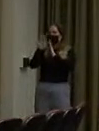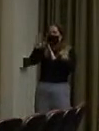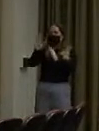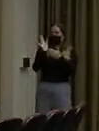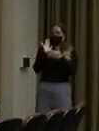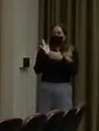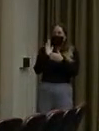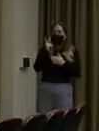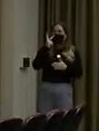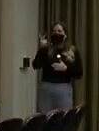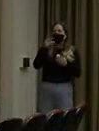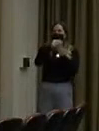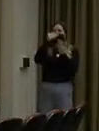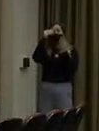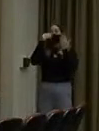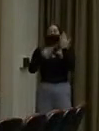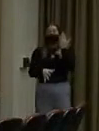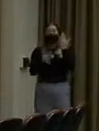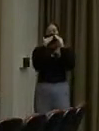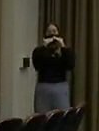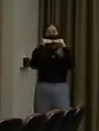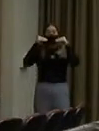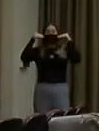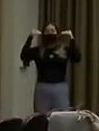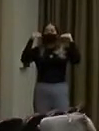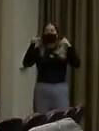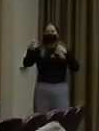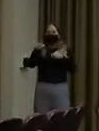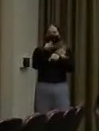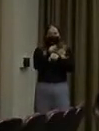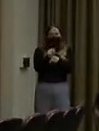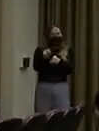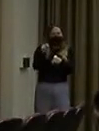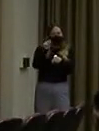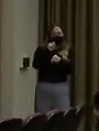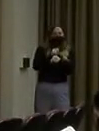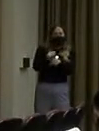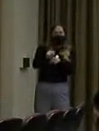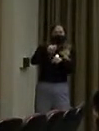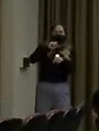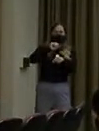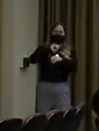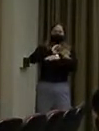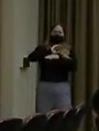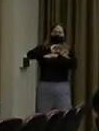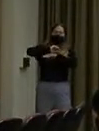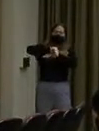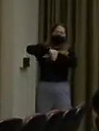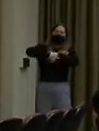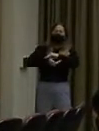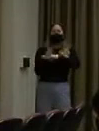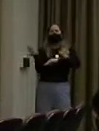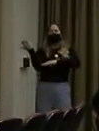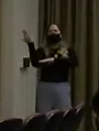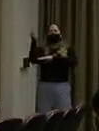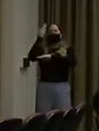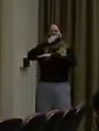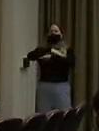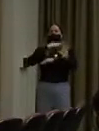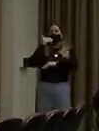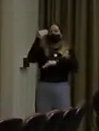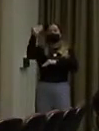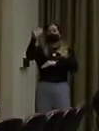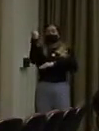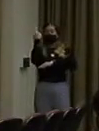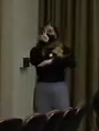students smiling, though she's worked at night, worked at day, and the next day had a Zoom